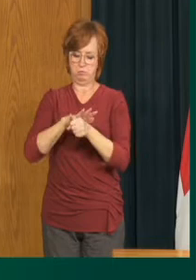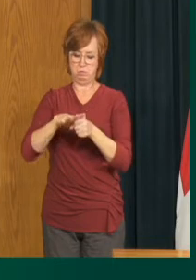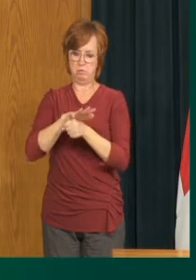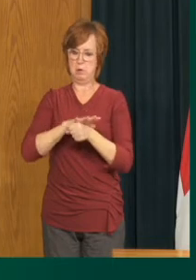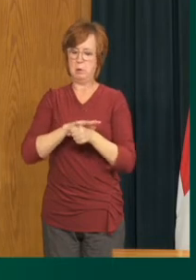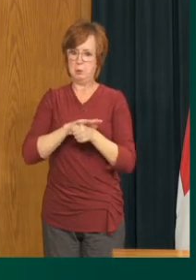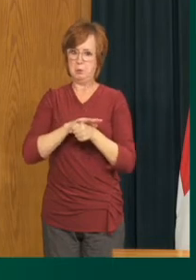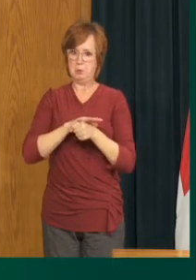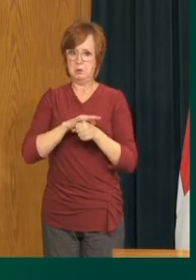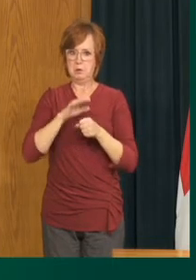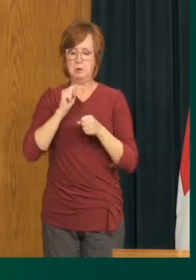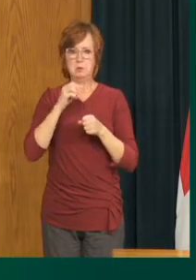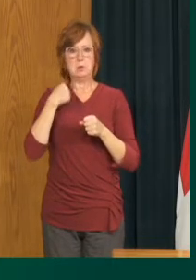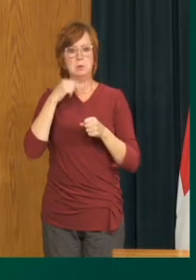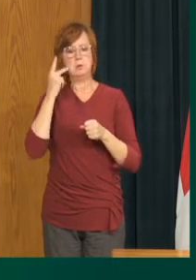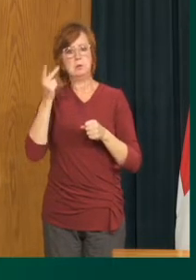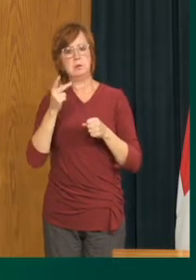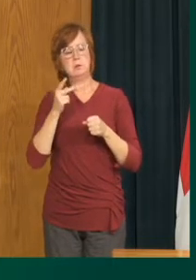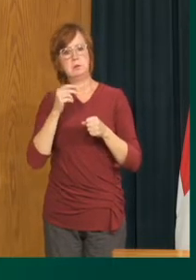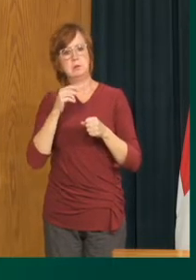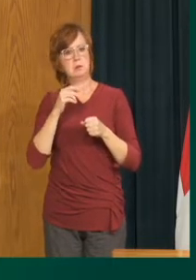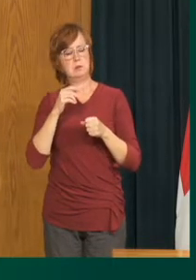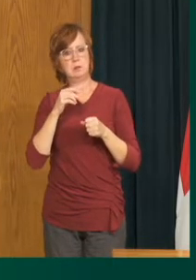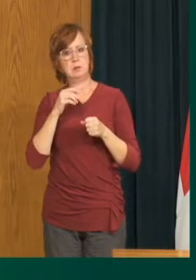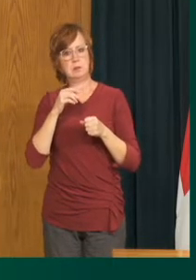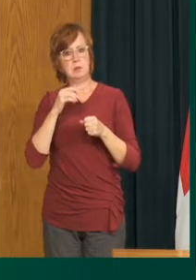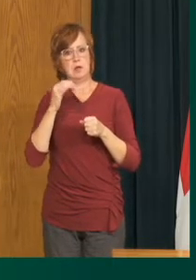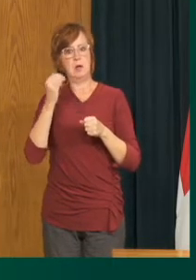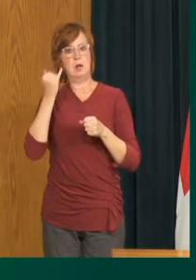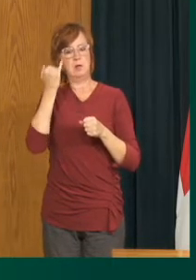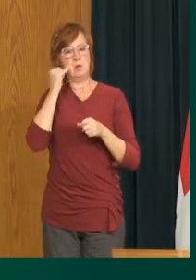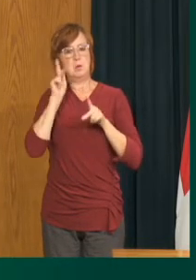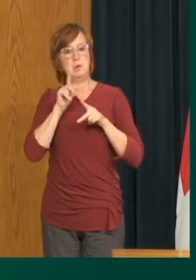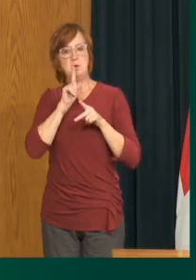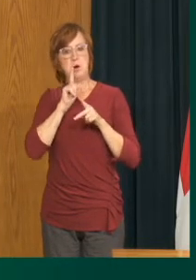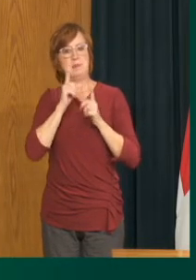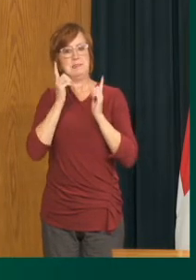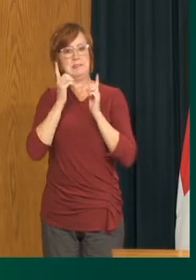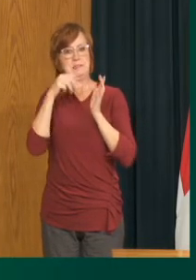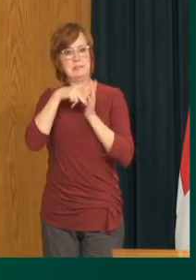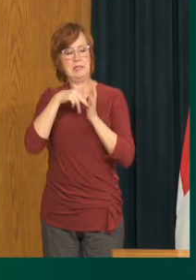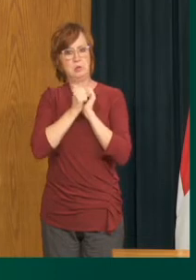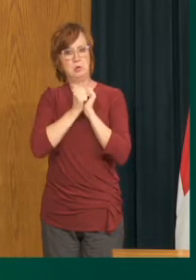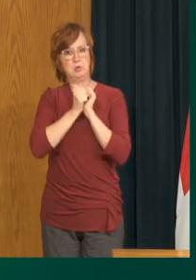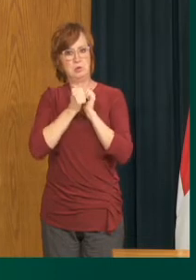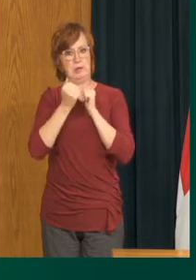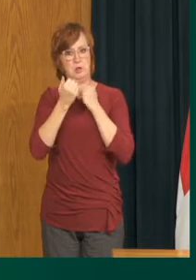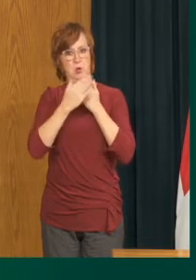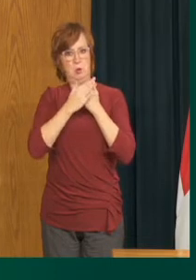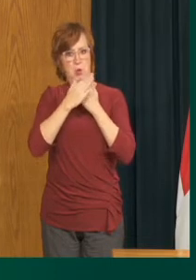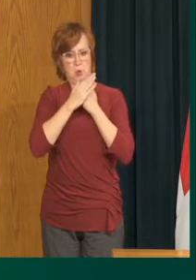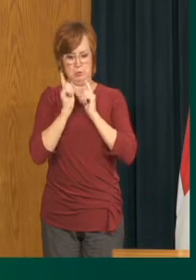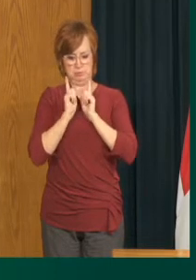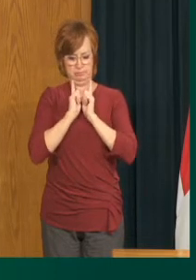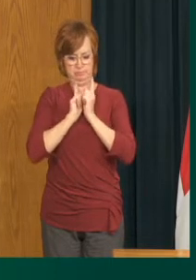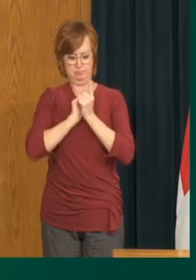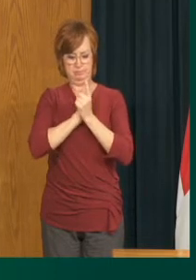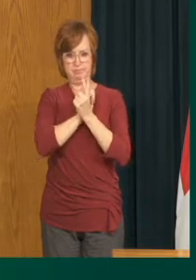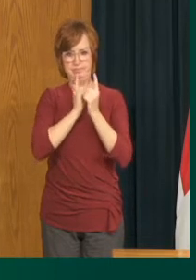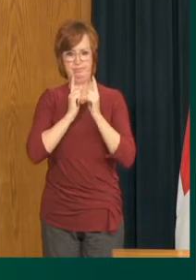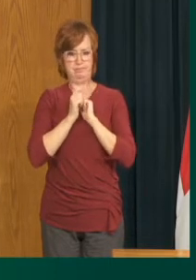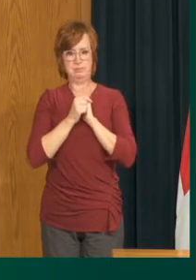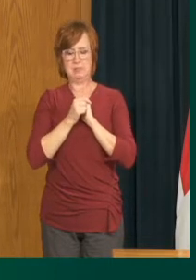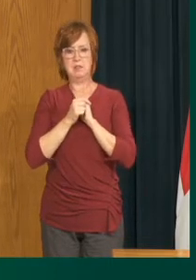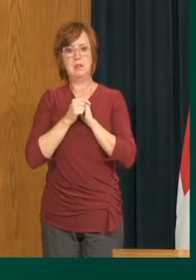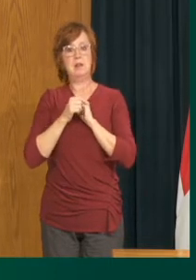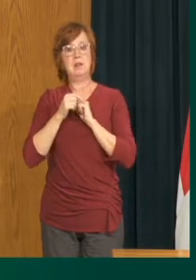whenever people are close together, the risk of transmission is high. So when people are planning a Thanksgiving meal, for example, in